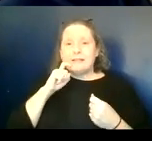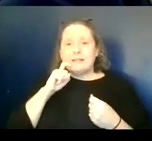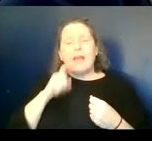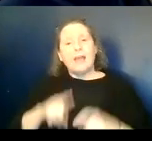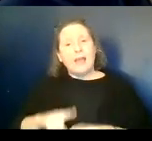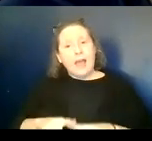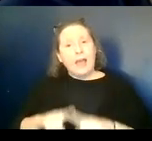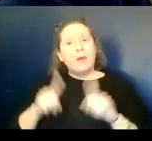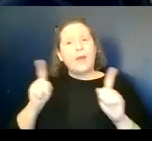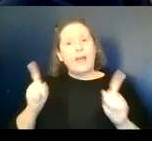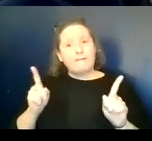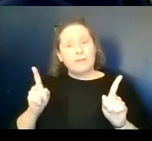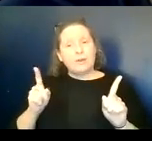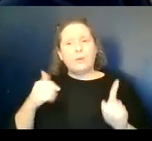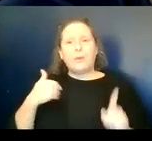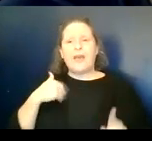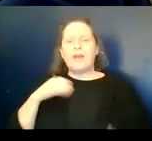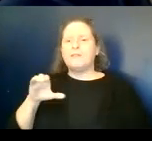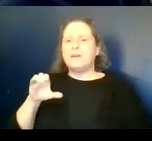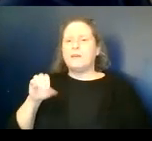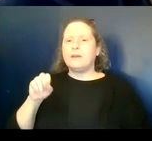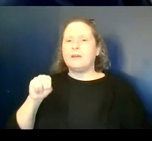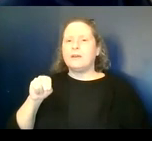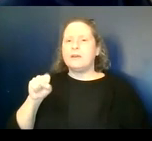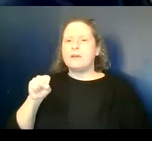thing called consent where